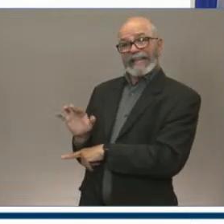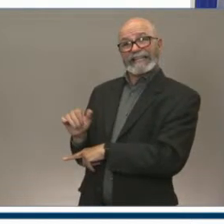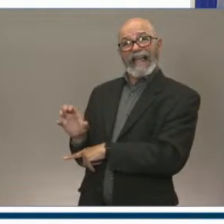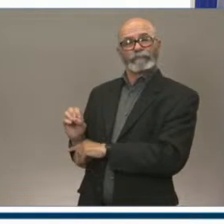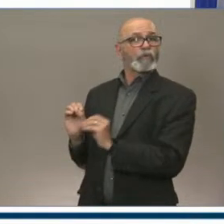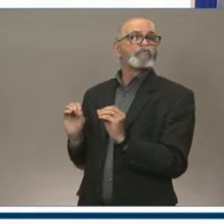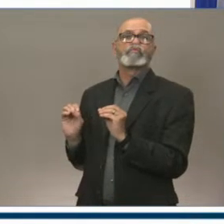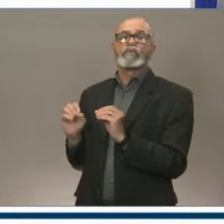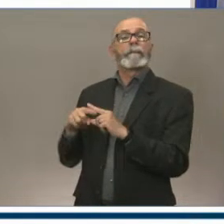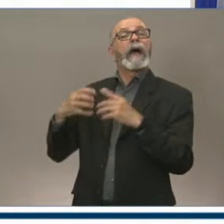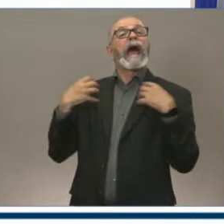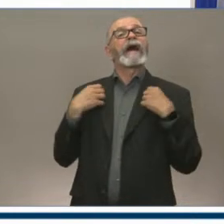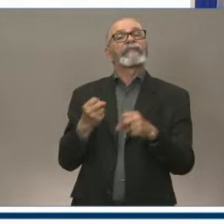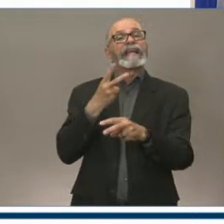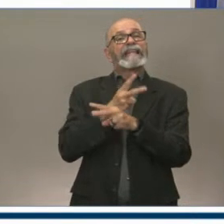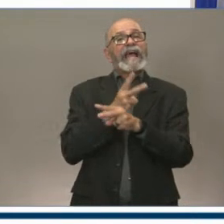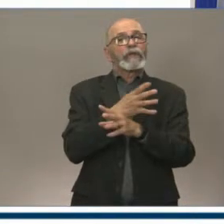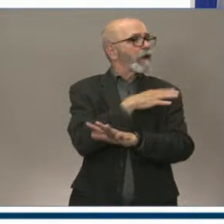in particular?